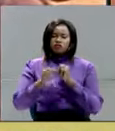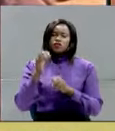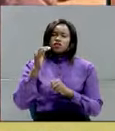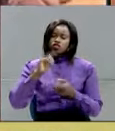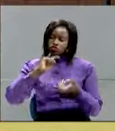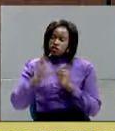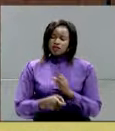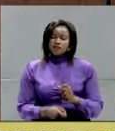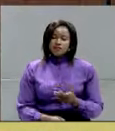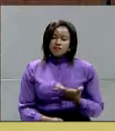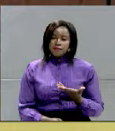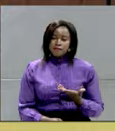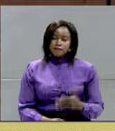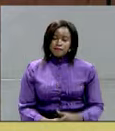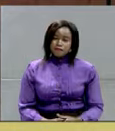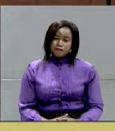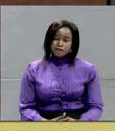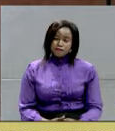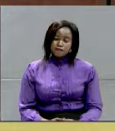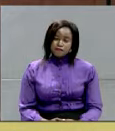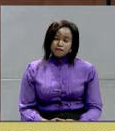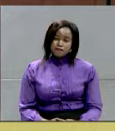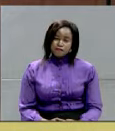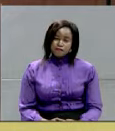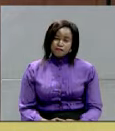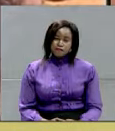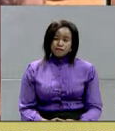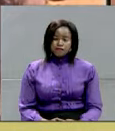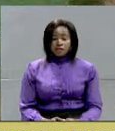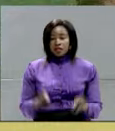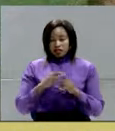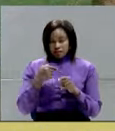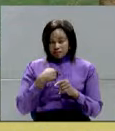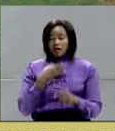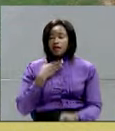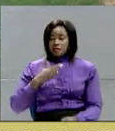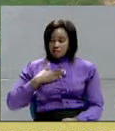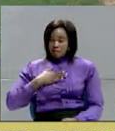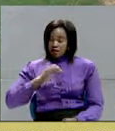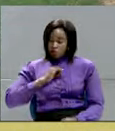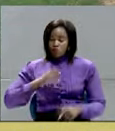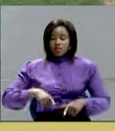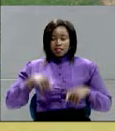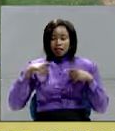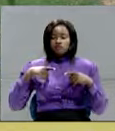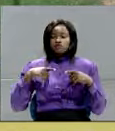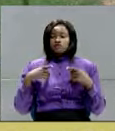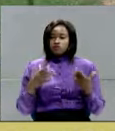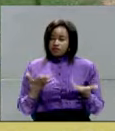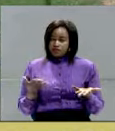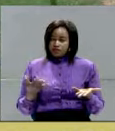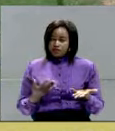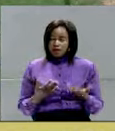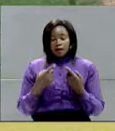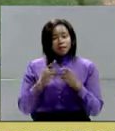to remarry? Sekuru, I have my own life to live. Such could be the strong stance and empowerment